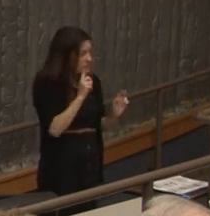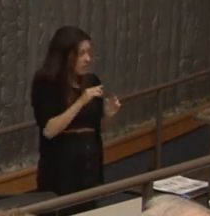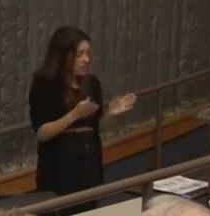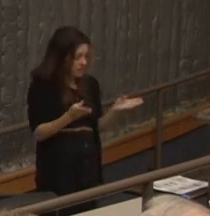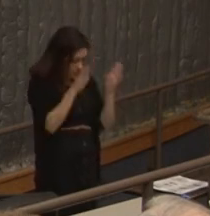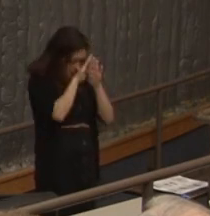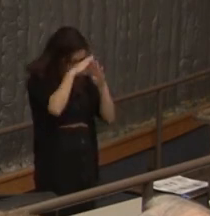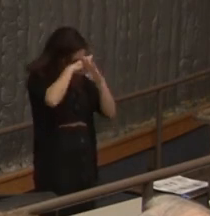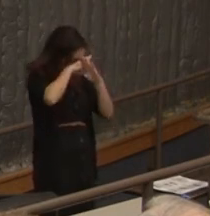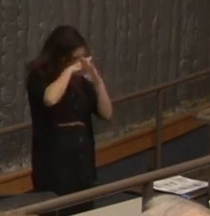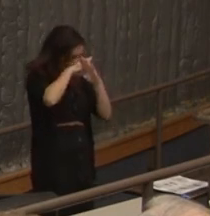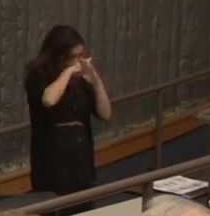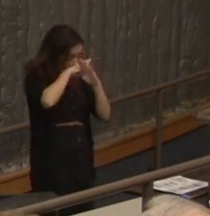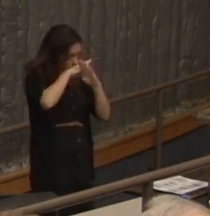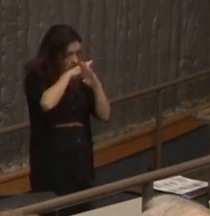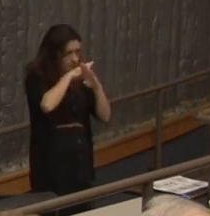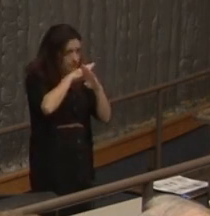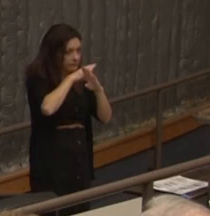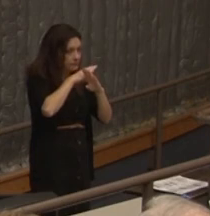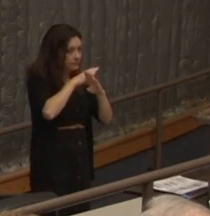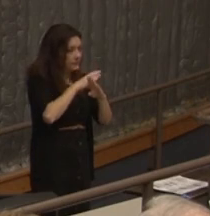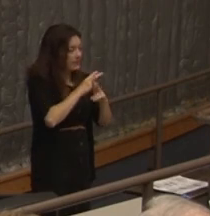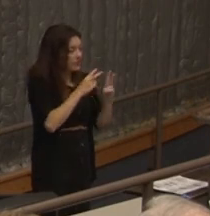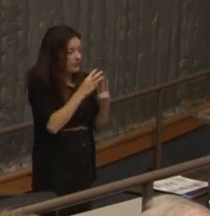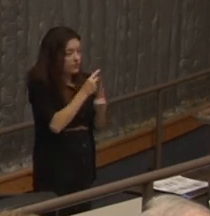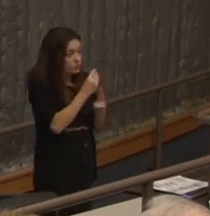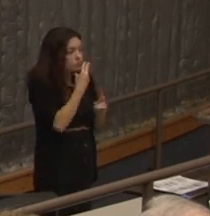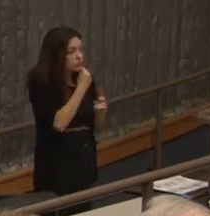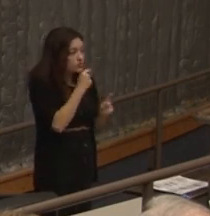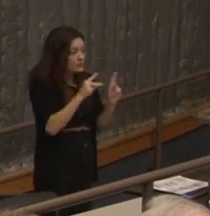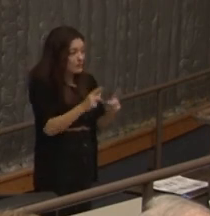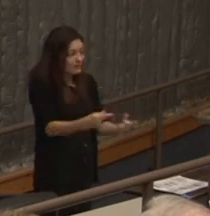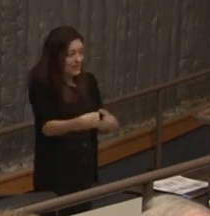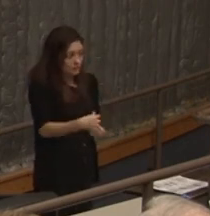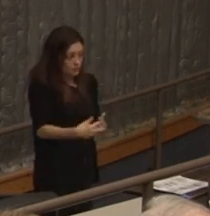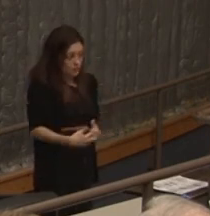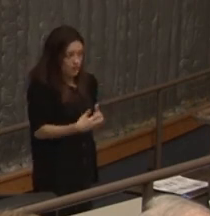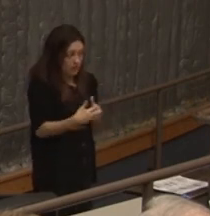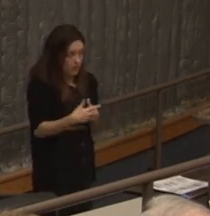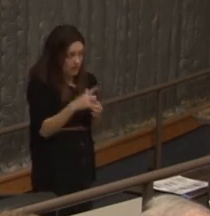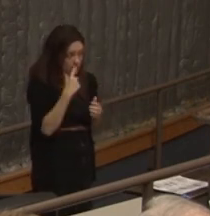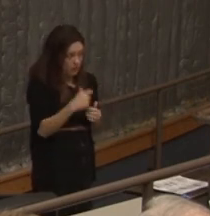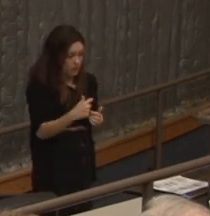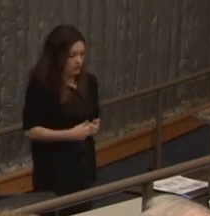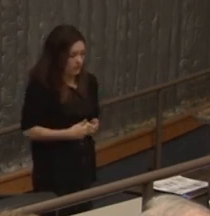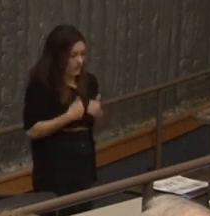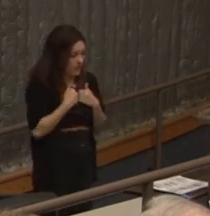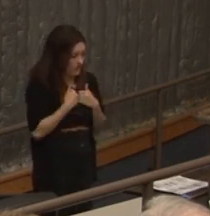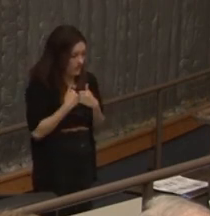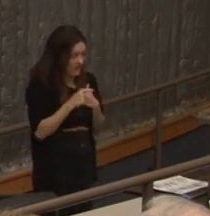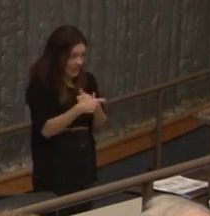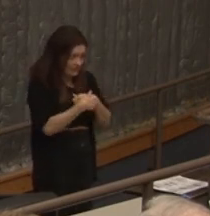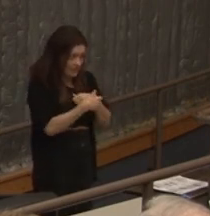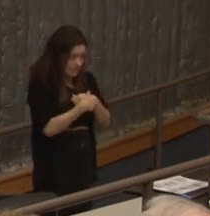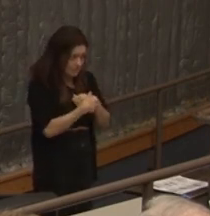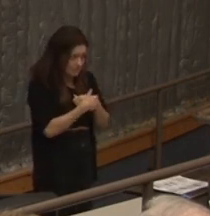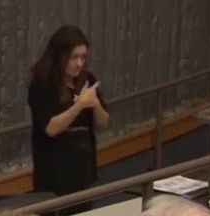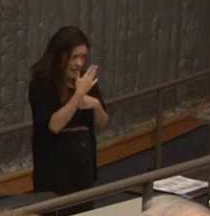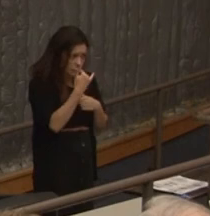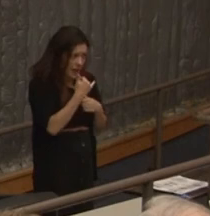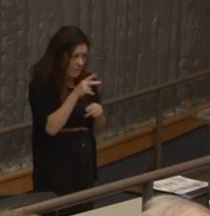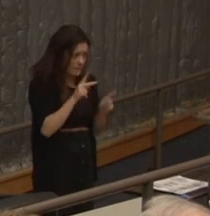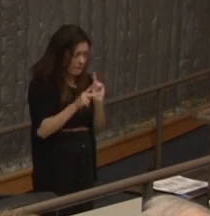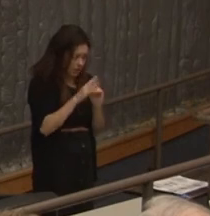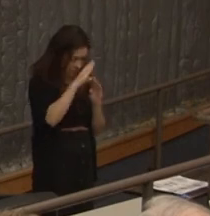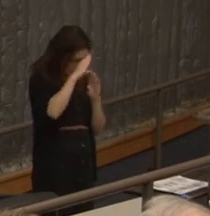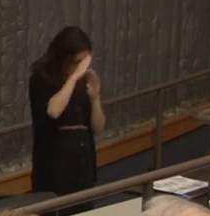closed the gates to the United States. Very few Jews came to the United States in that period of time. Yes. And that's the